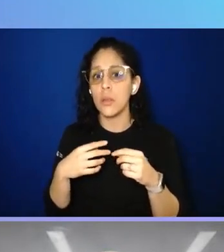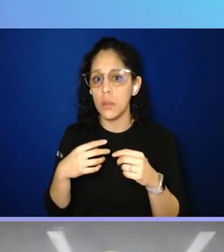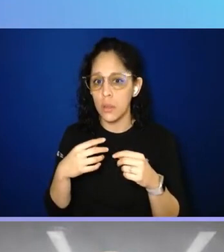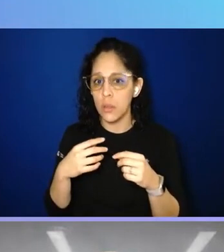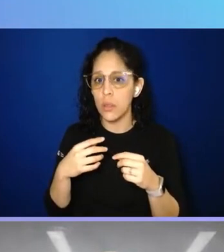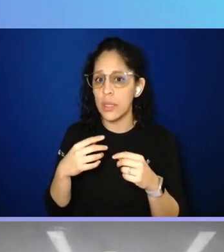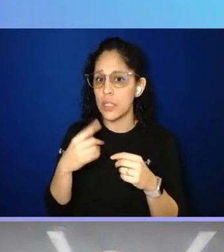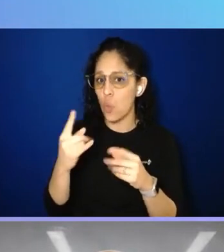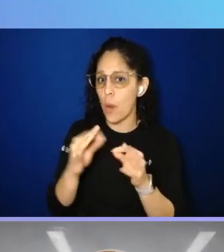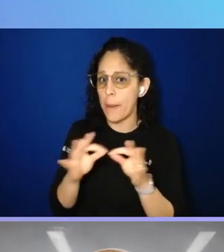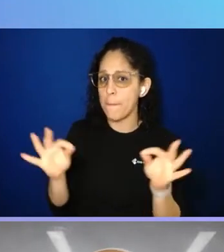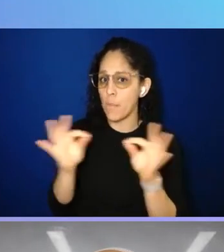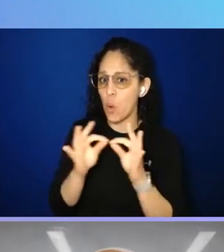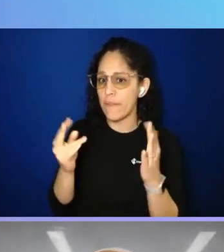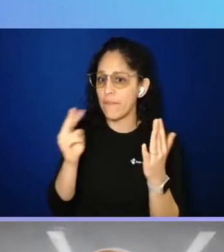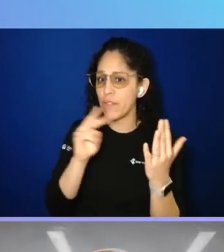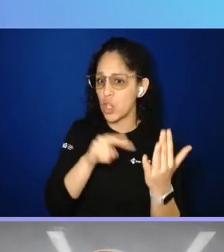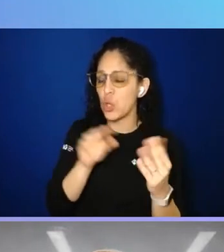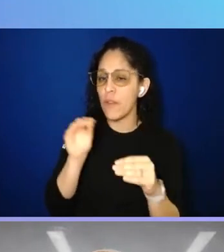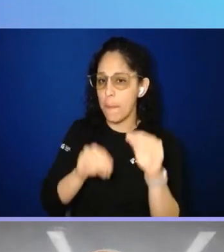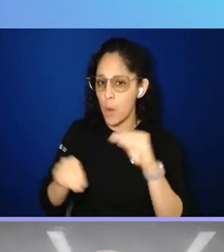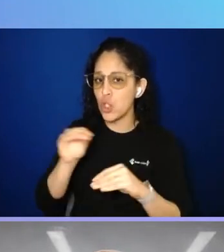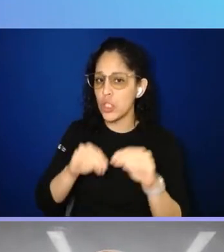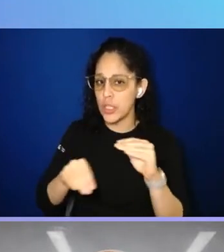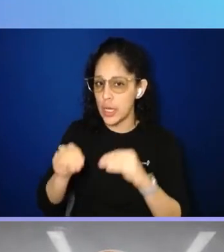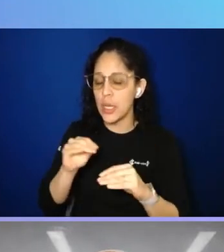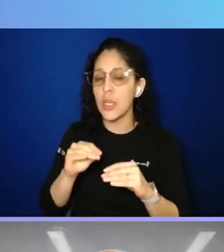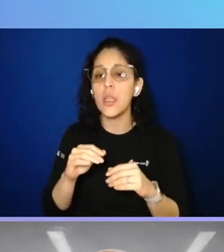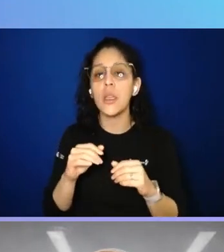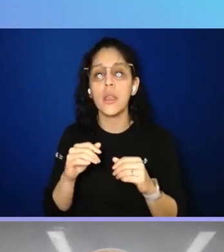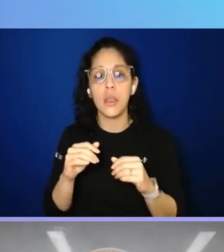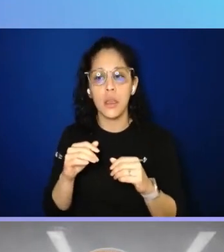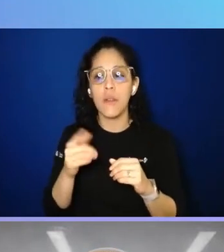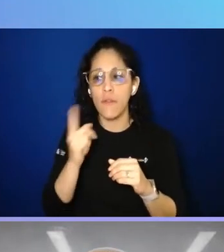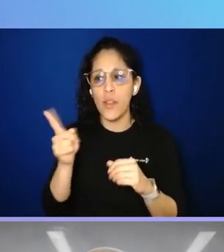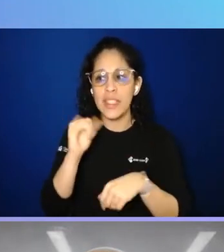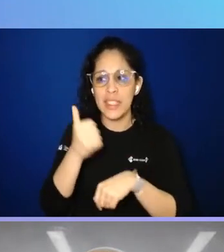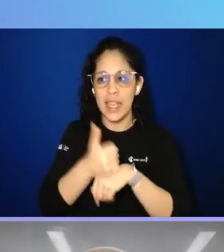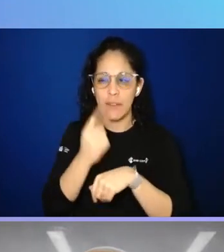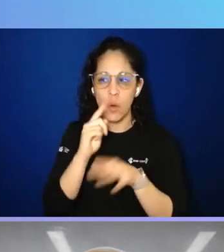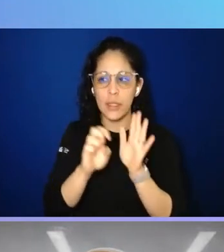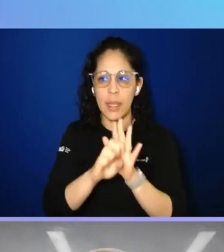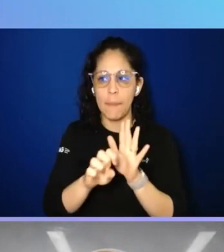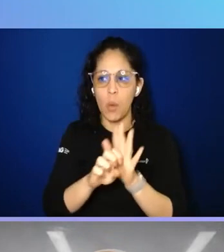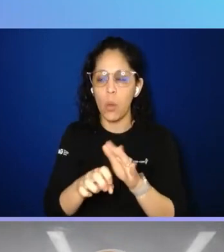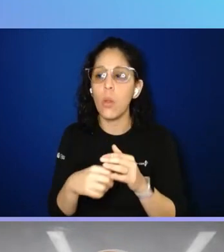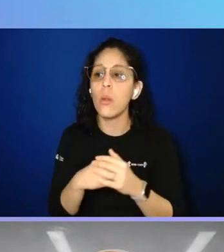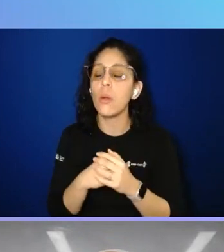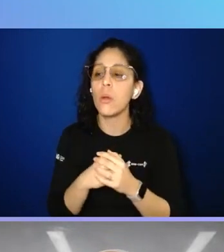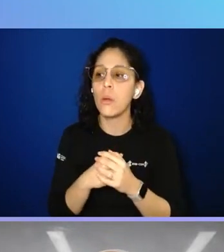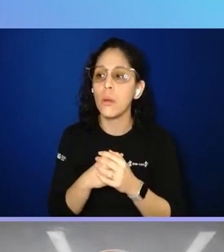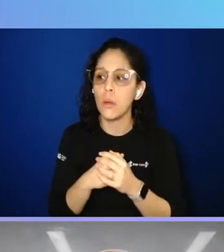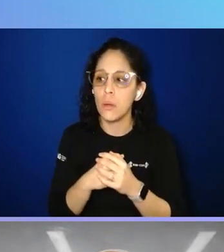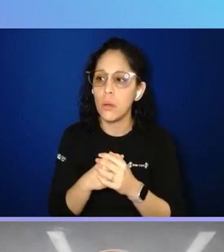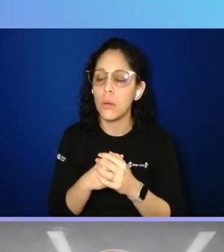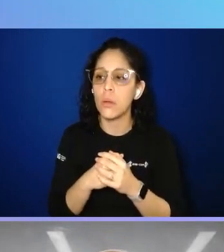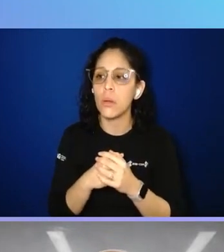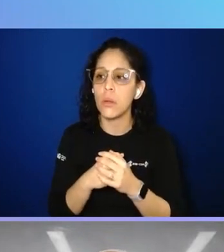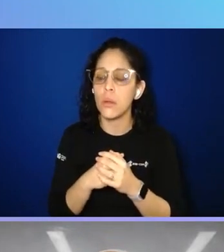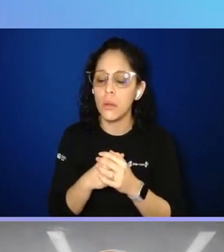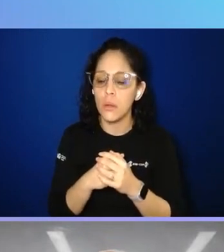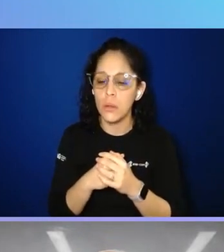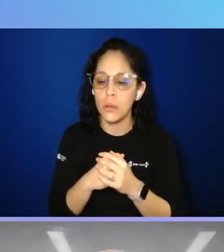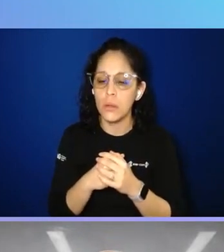very important. If you have animations in your app, consider this setting, for example. and make sure that